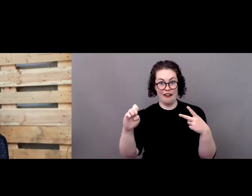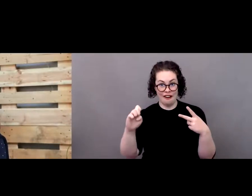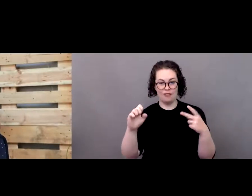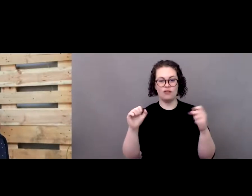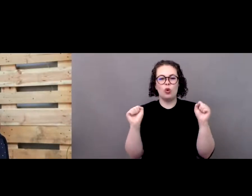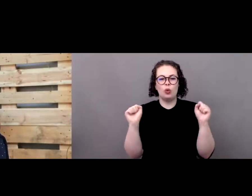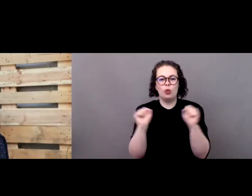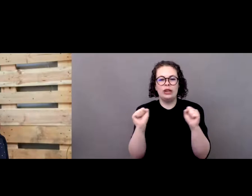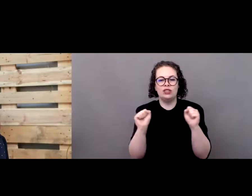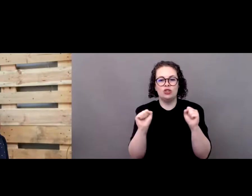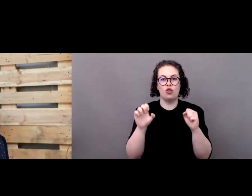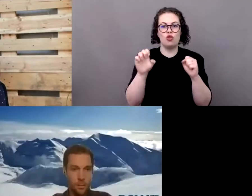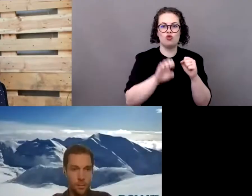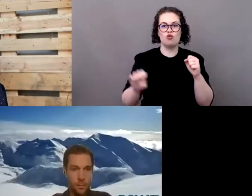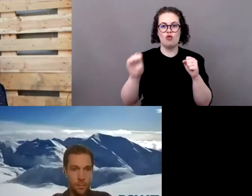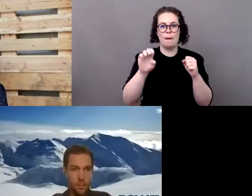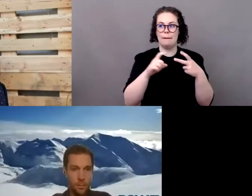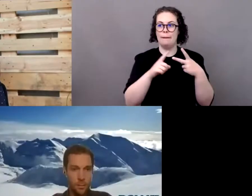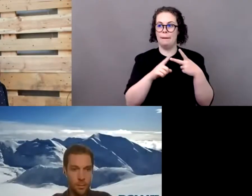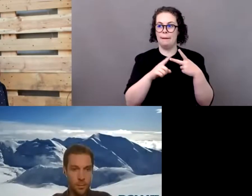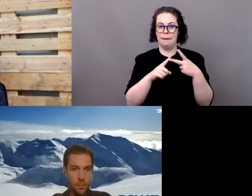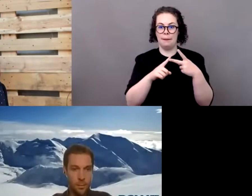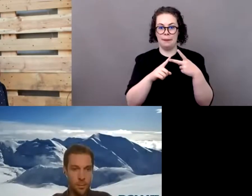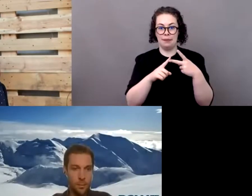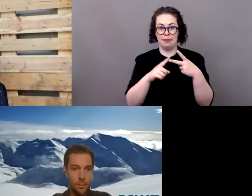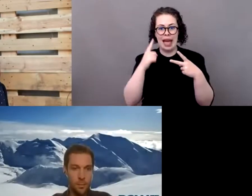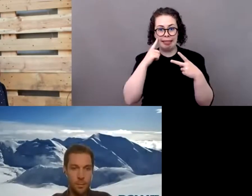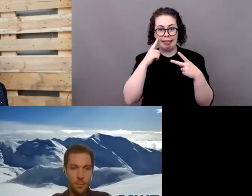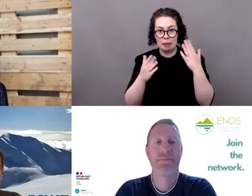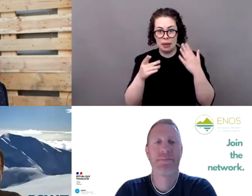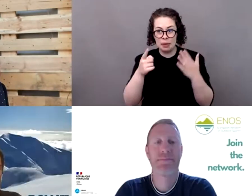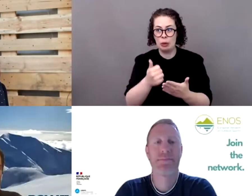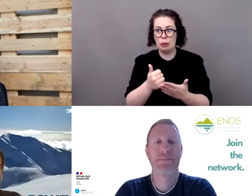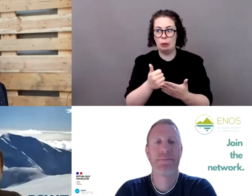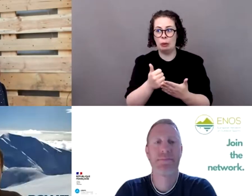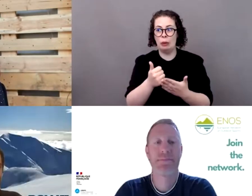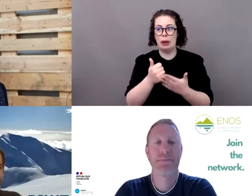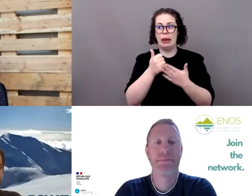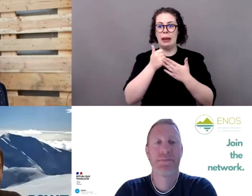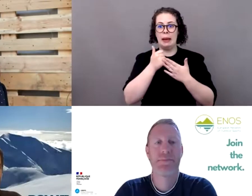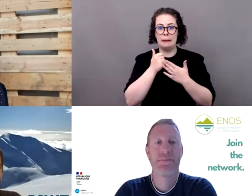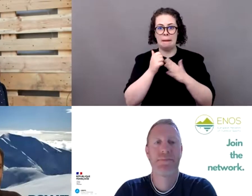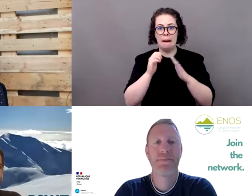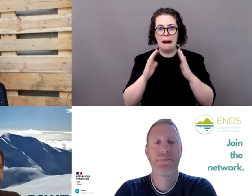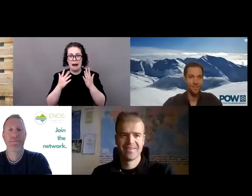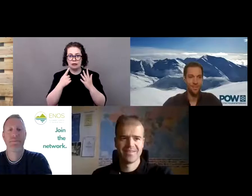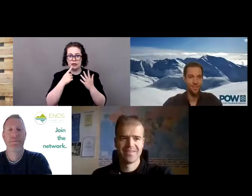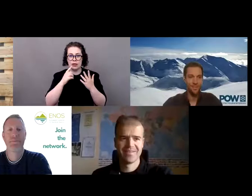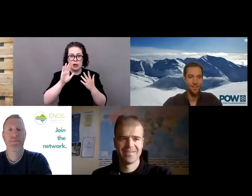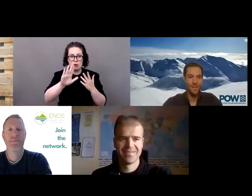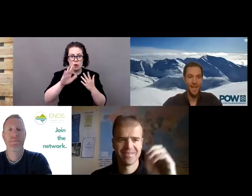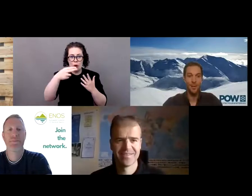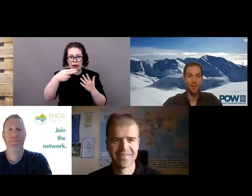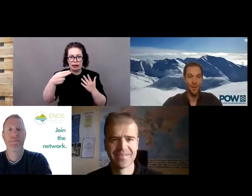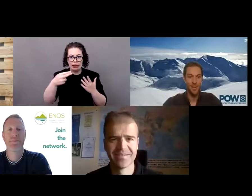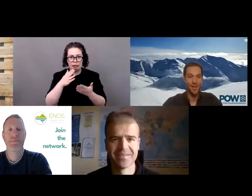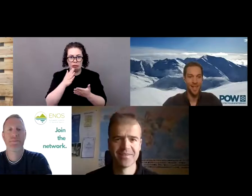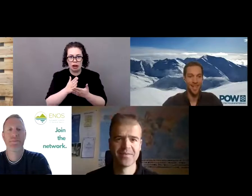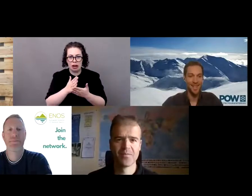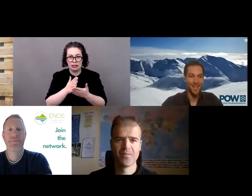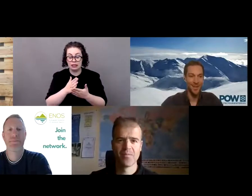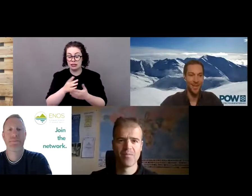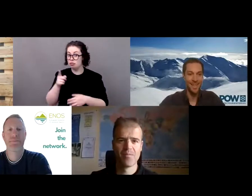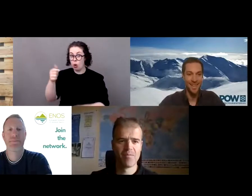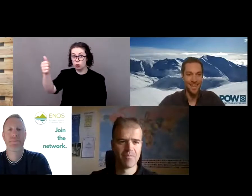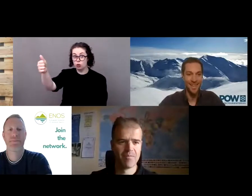Soren. I think that I will need your help to pronounce your name the right way. That was pretty good,